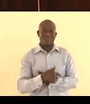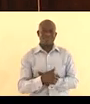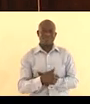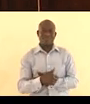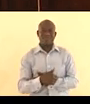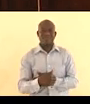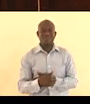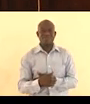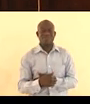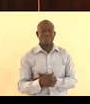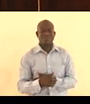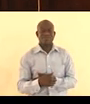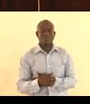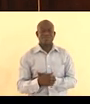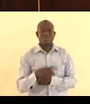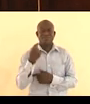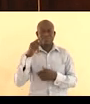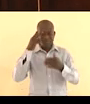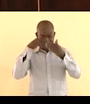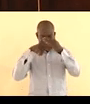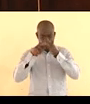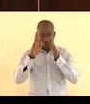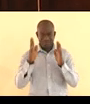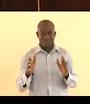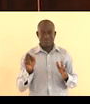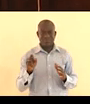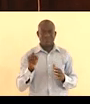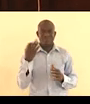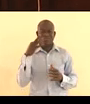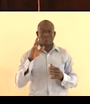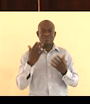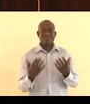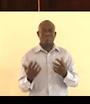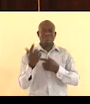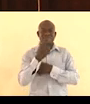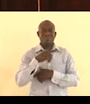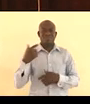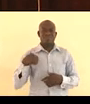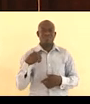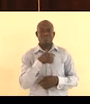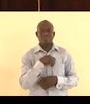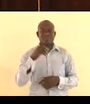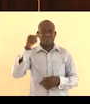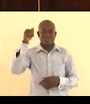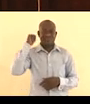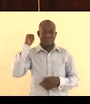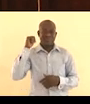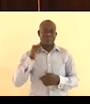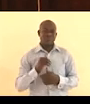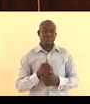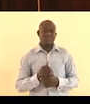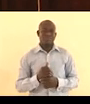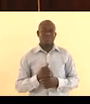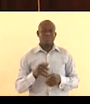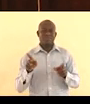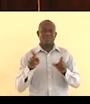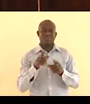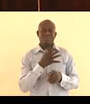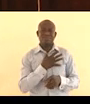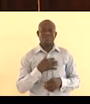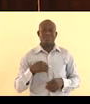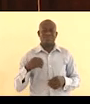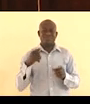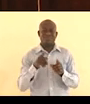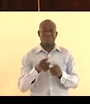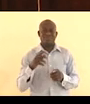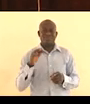Today, the prophets of today, we also reject.